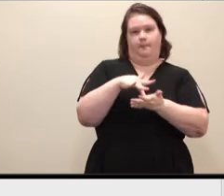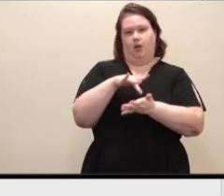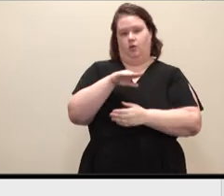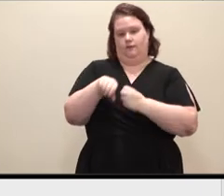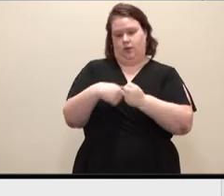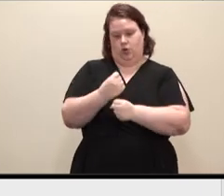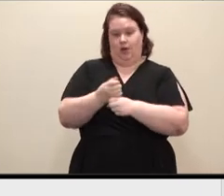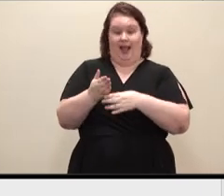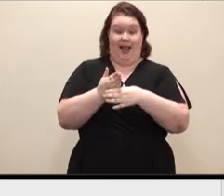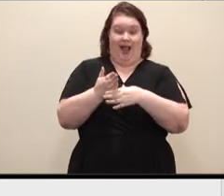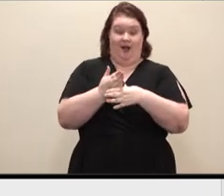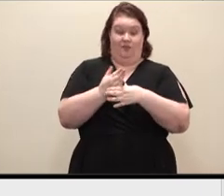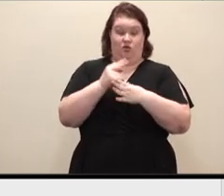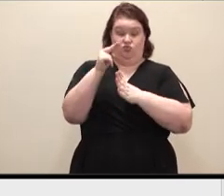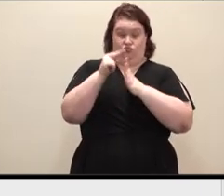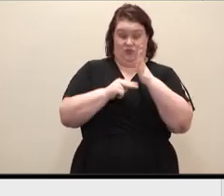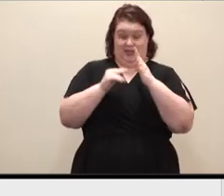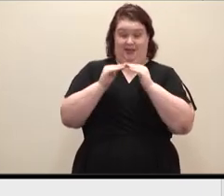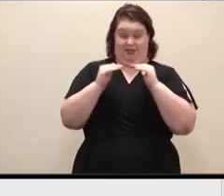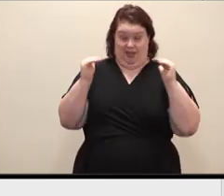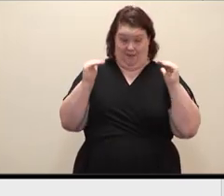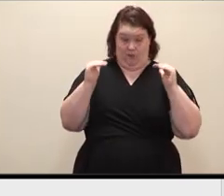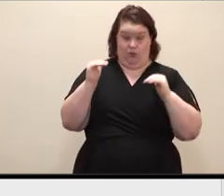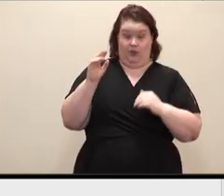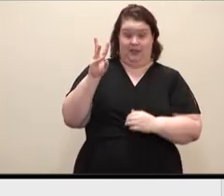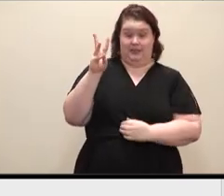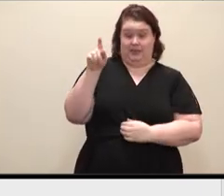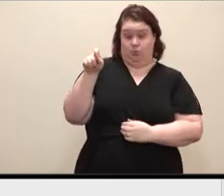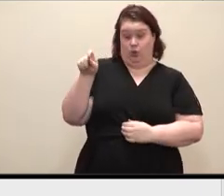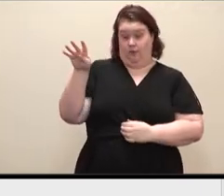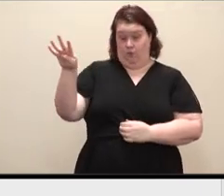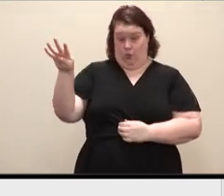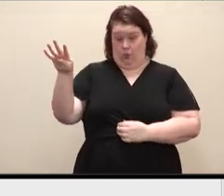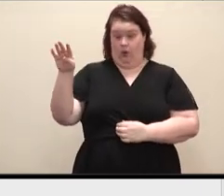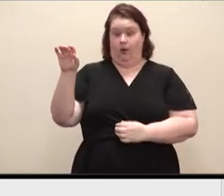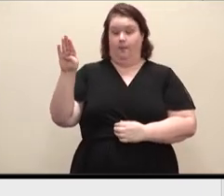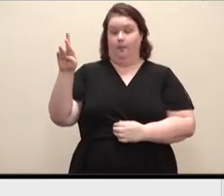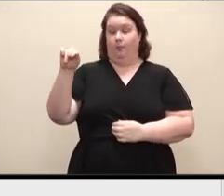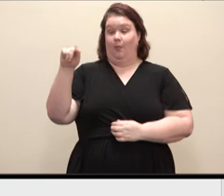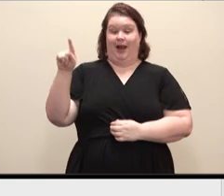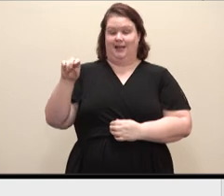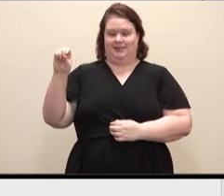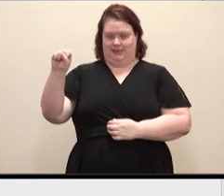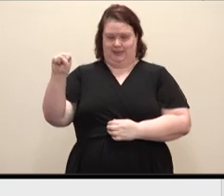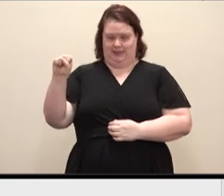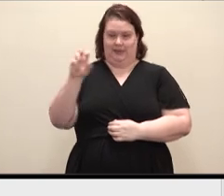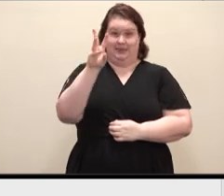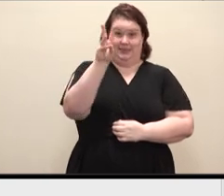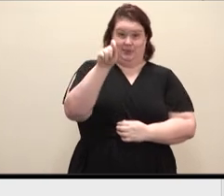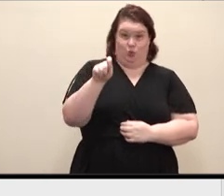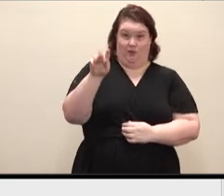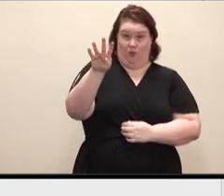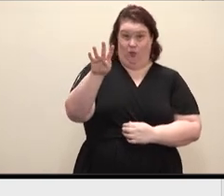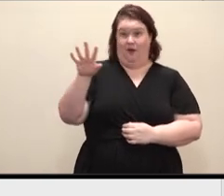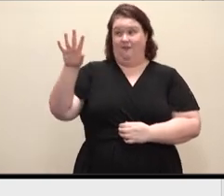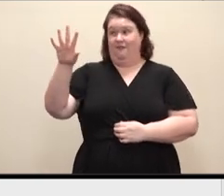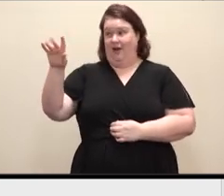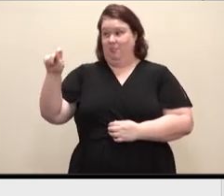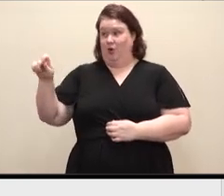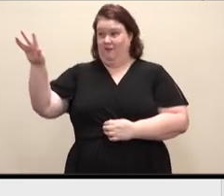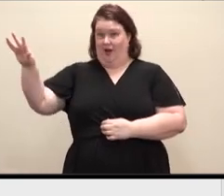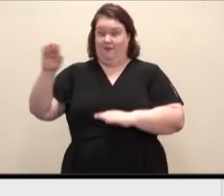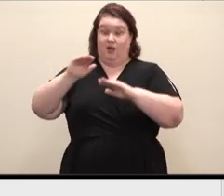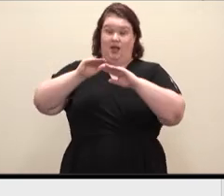so the average reading grade level at Brazos was a 6.4 and then a 5.5. And so it's not